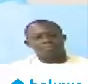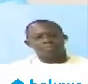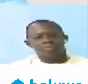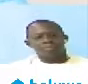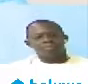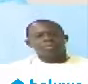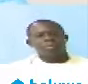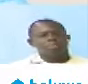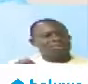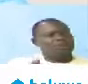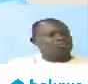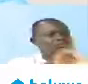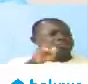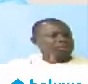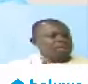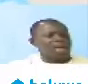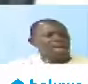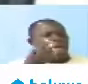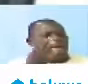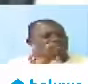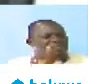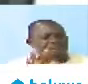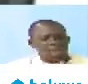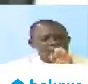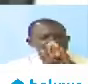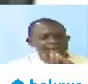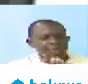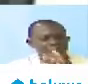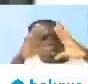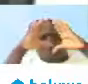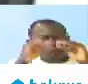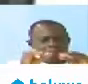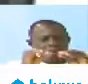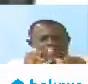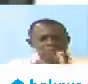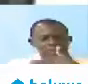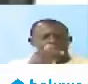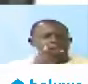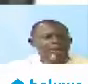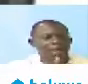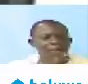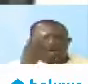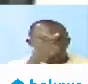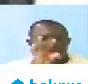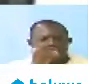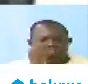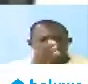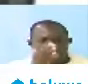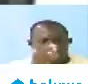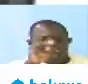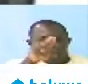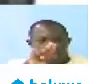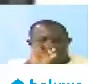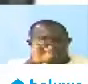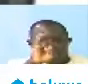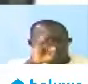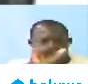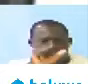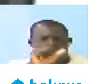NI. Mataba is just like an office, like in the Gambia here if you say